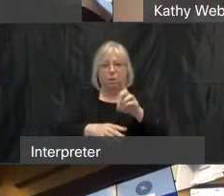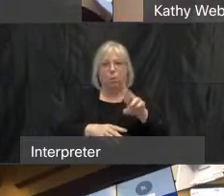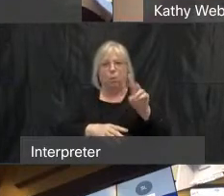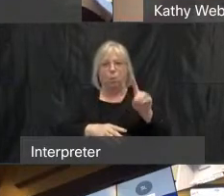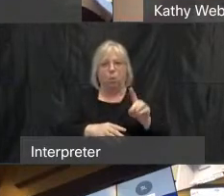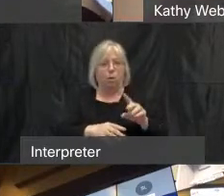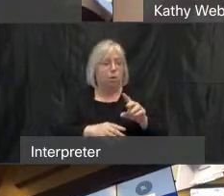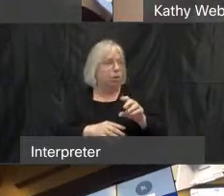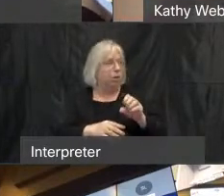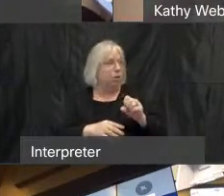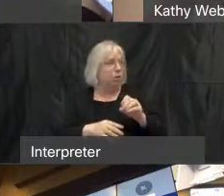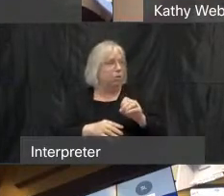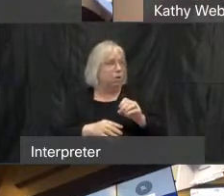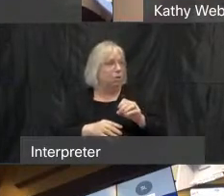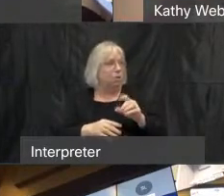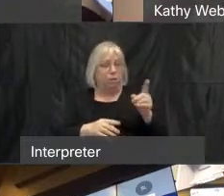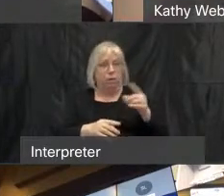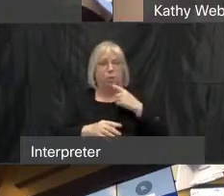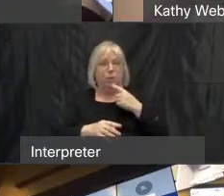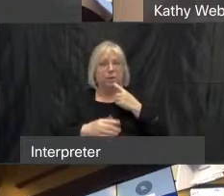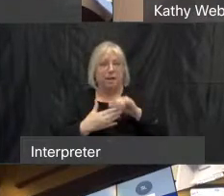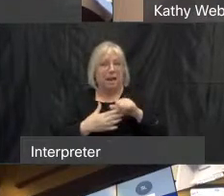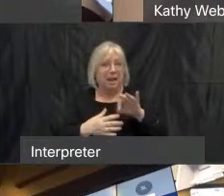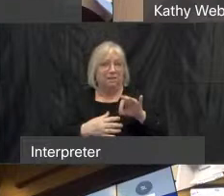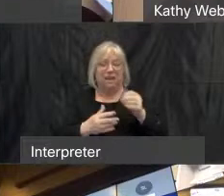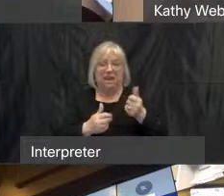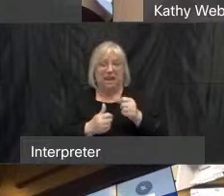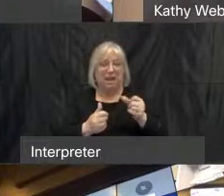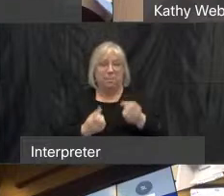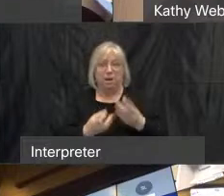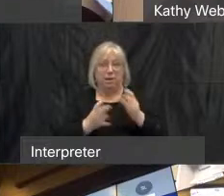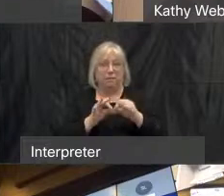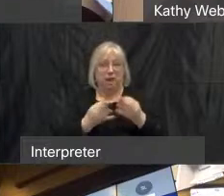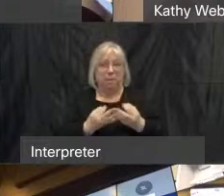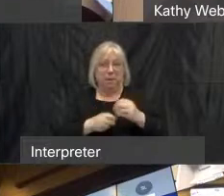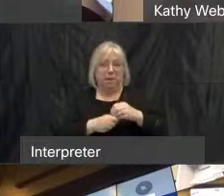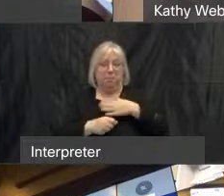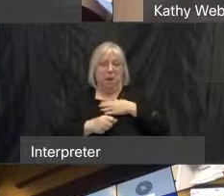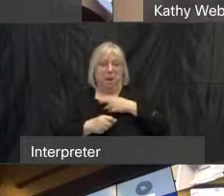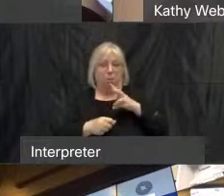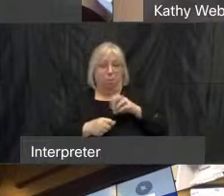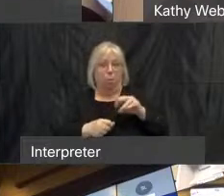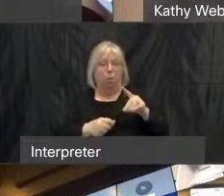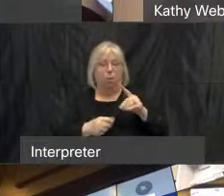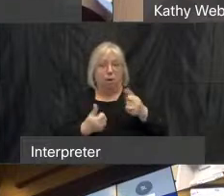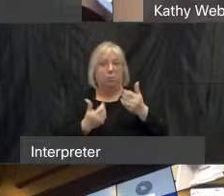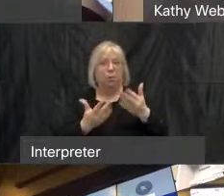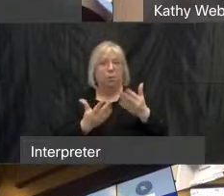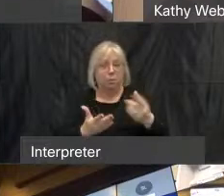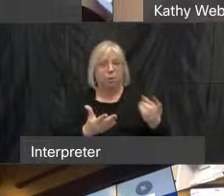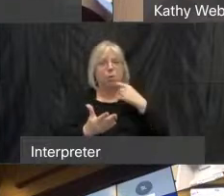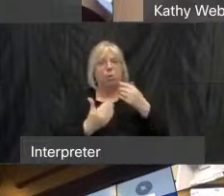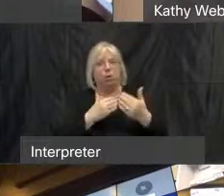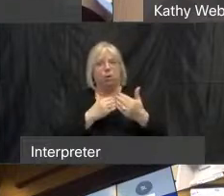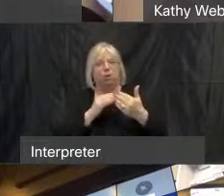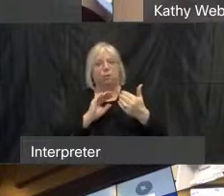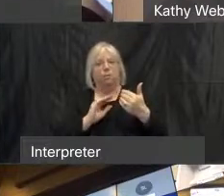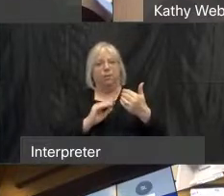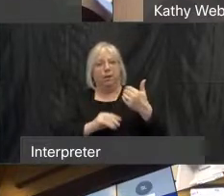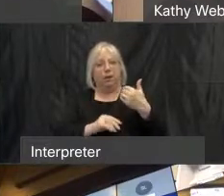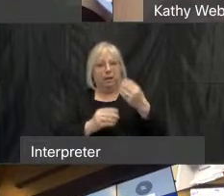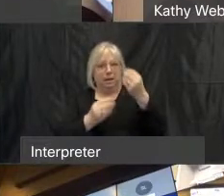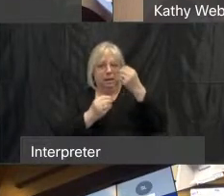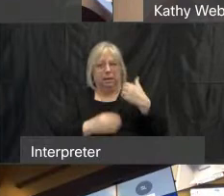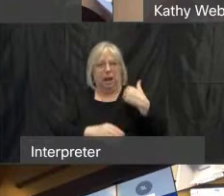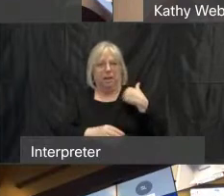of any multifamily development? Yes, we will put that at the, for For the building deal, we'll have to see, one, I'm going to see if we